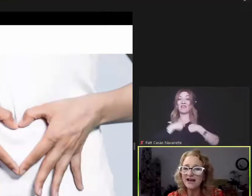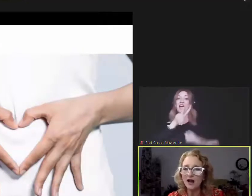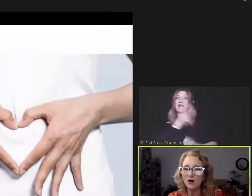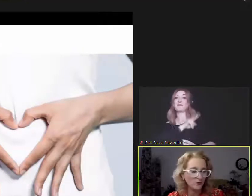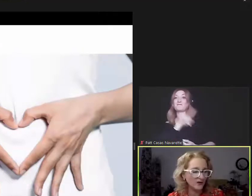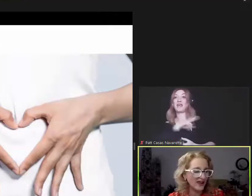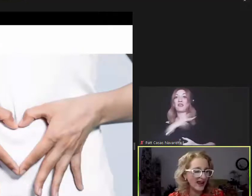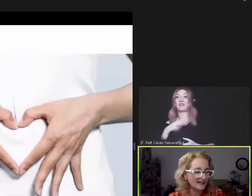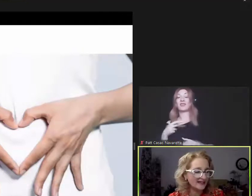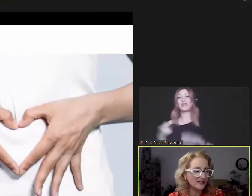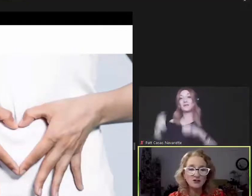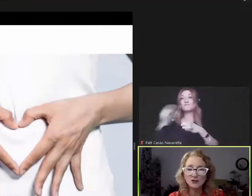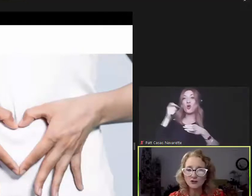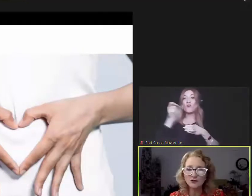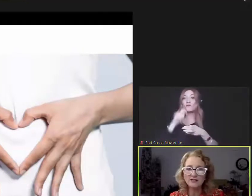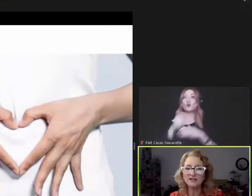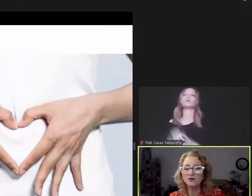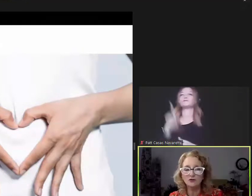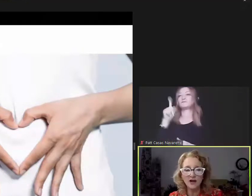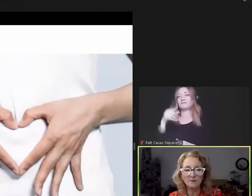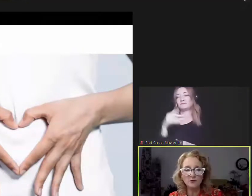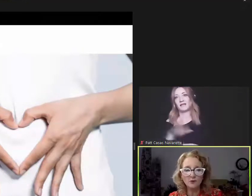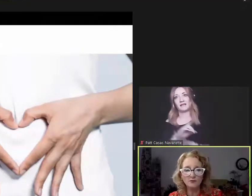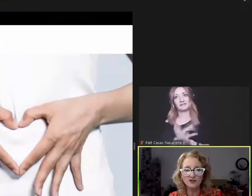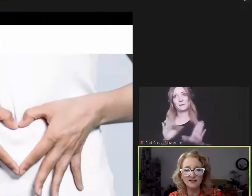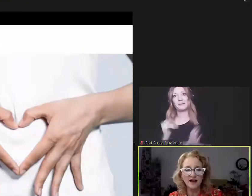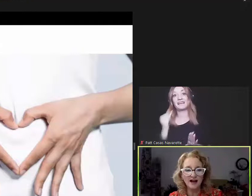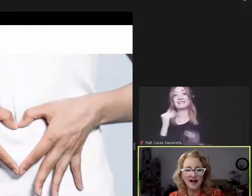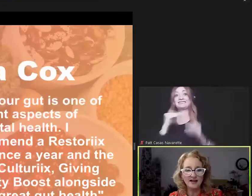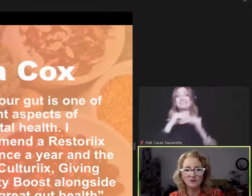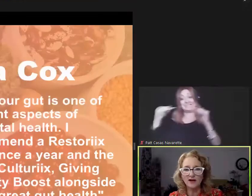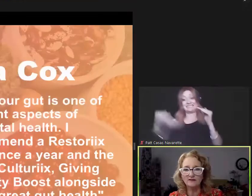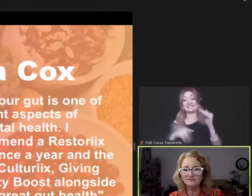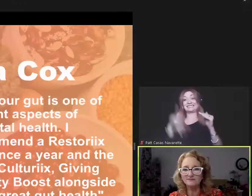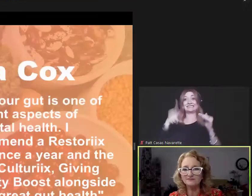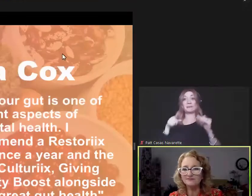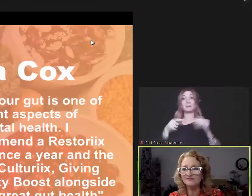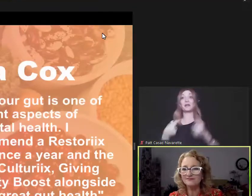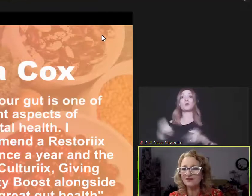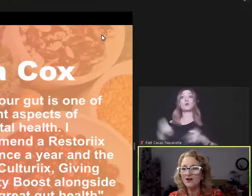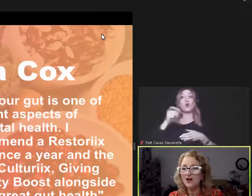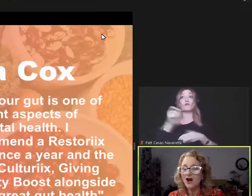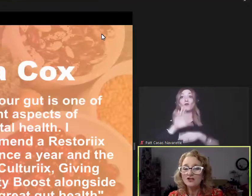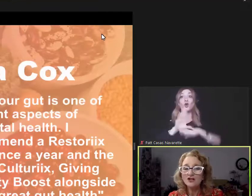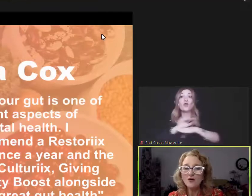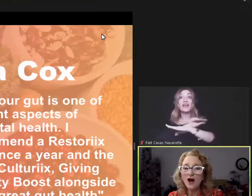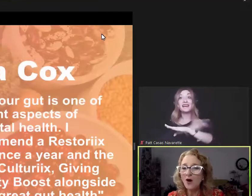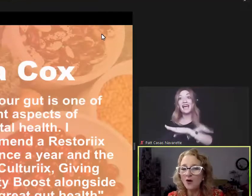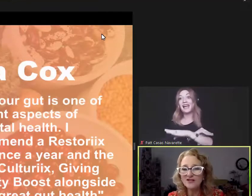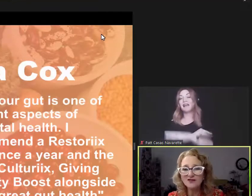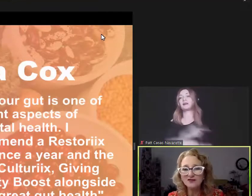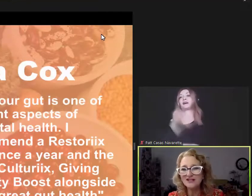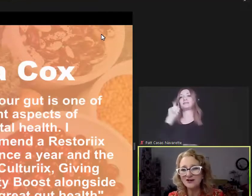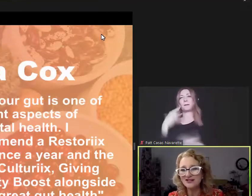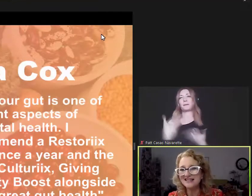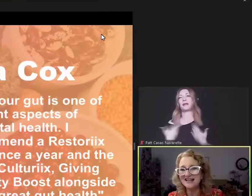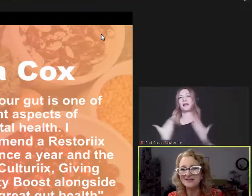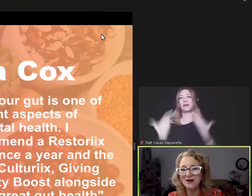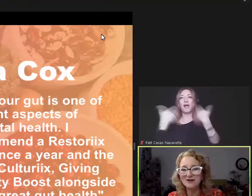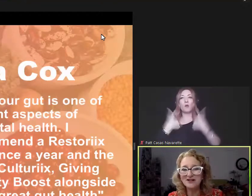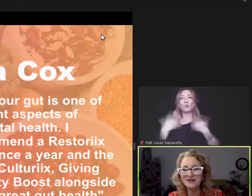really help with any nutrient absorption as well. So I always finish